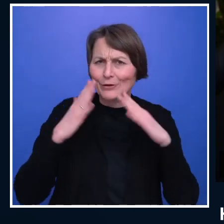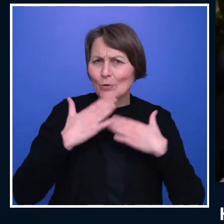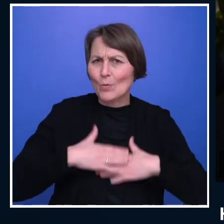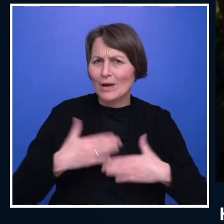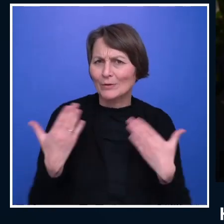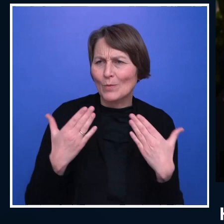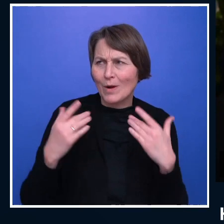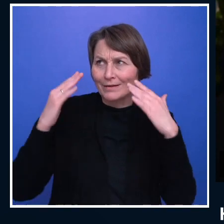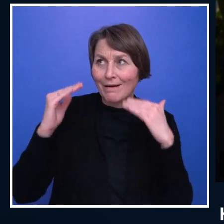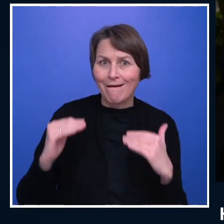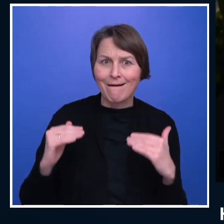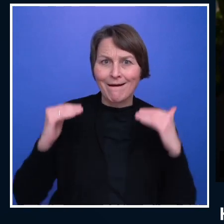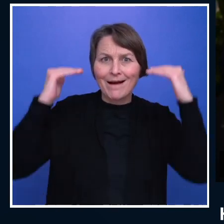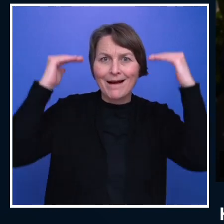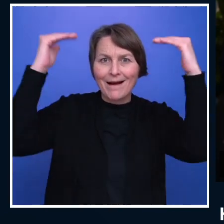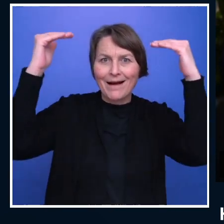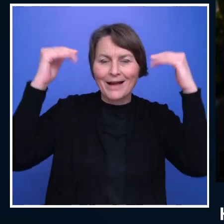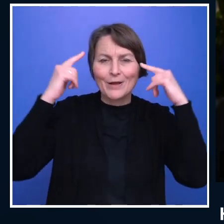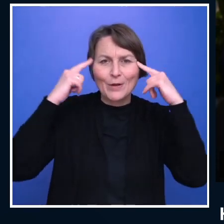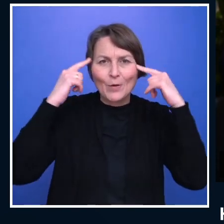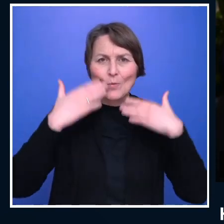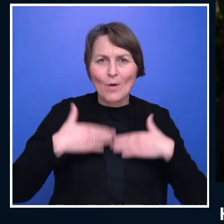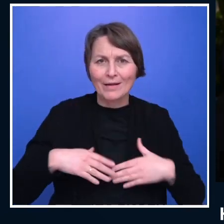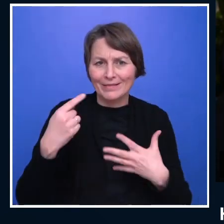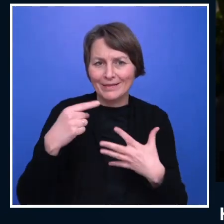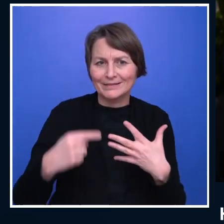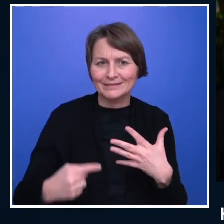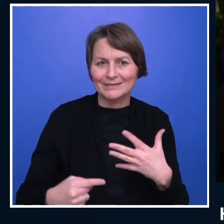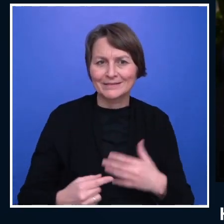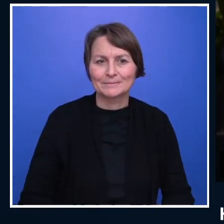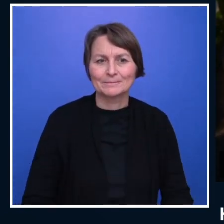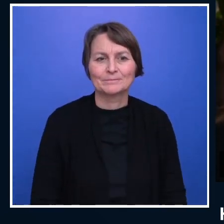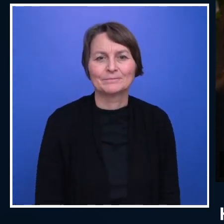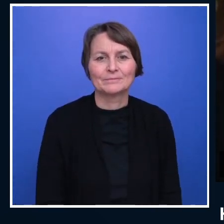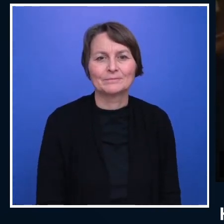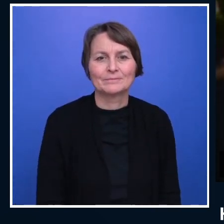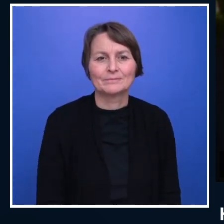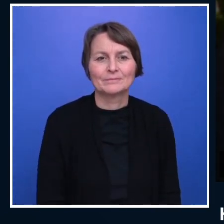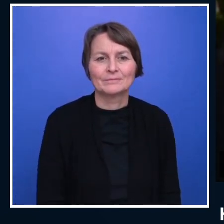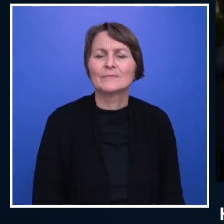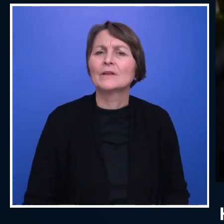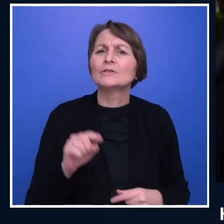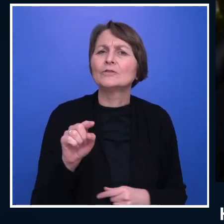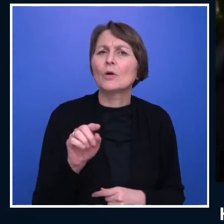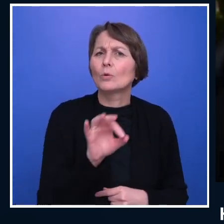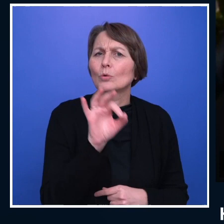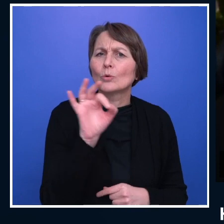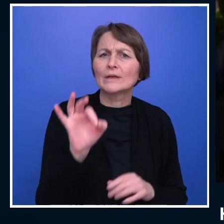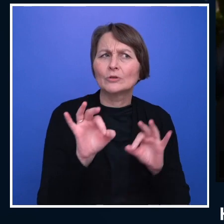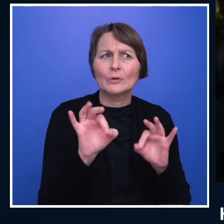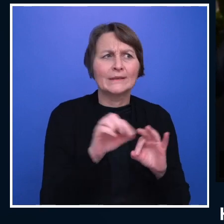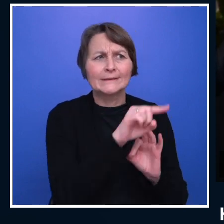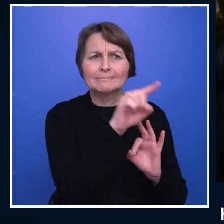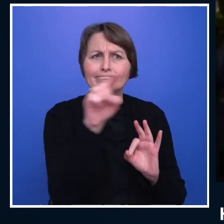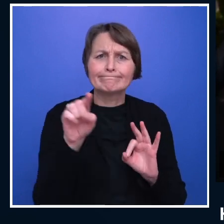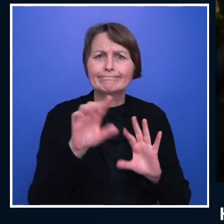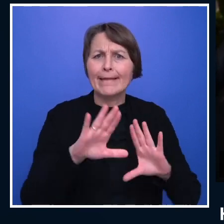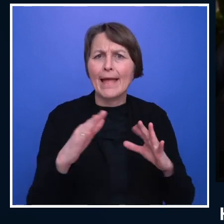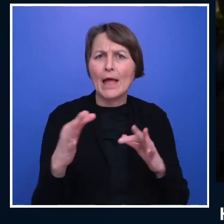So How do we you were get comments? If people have questions, how do those questions come in? They come in the chat on the